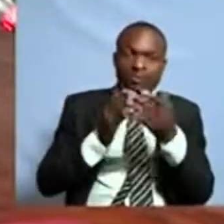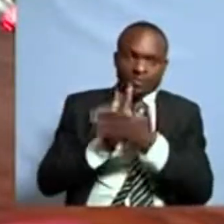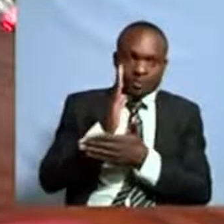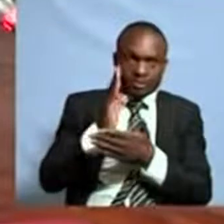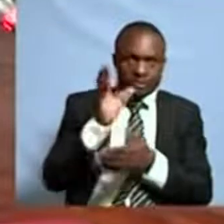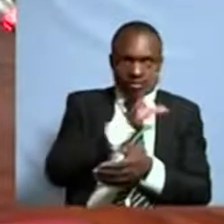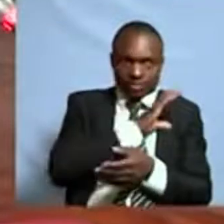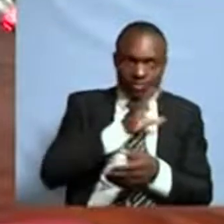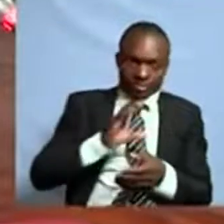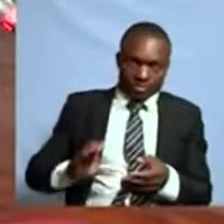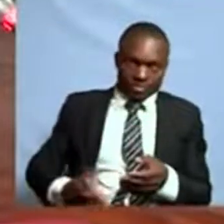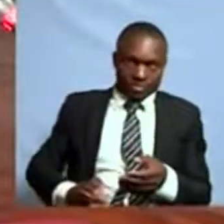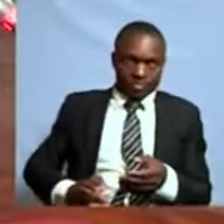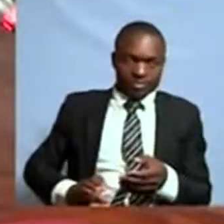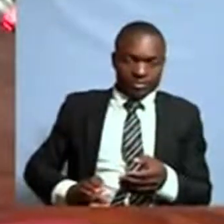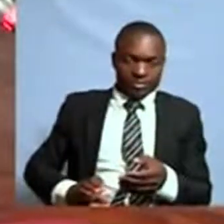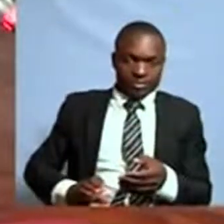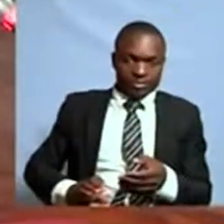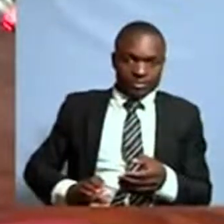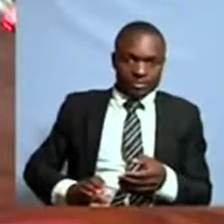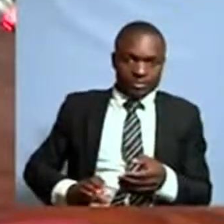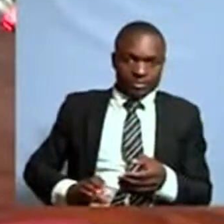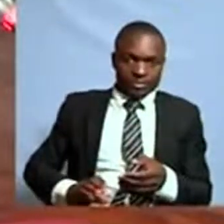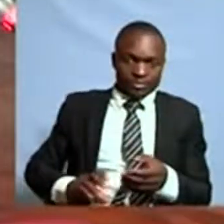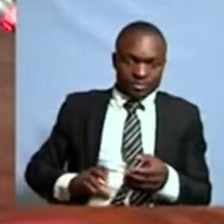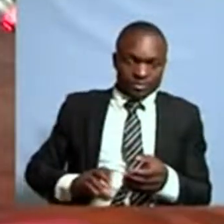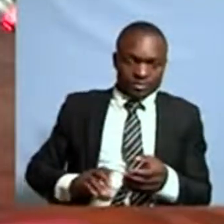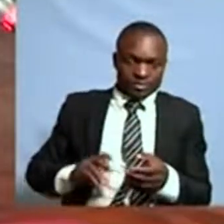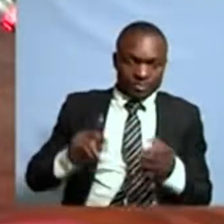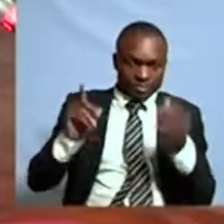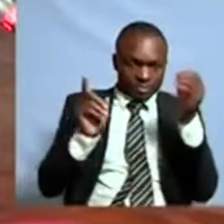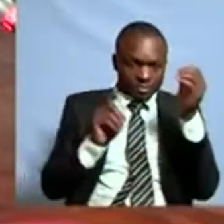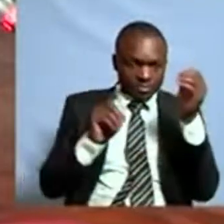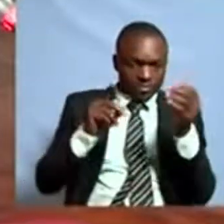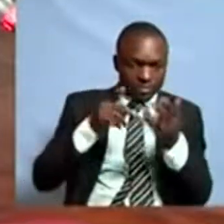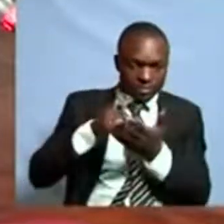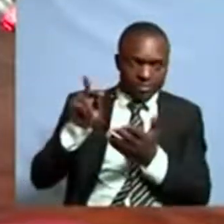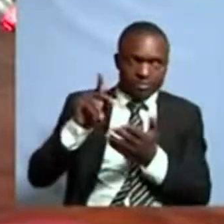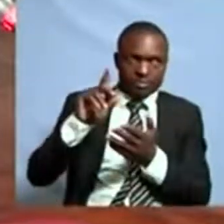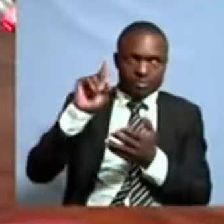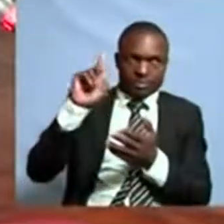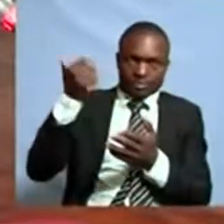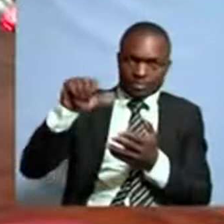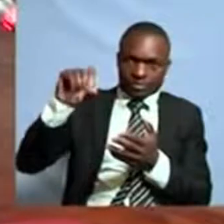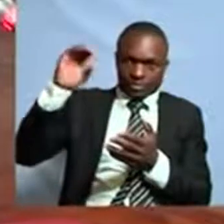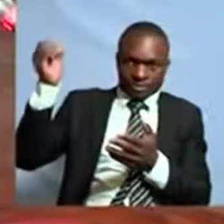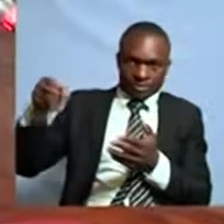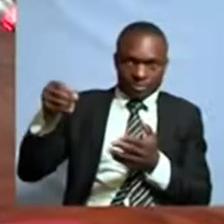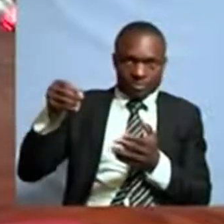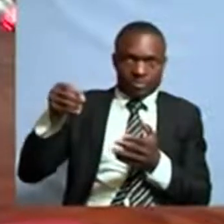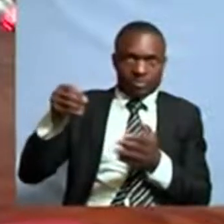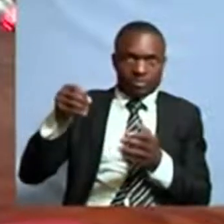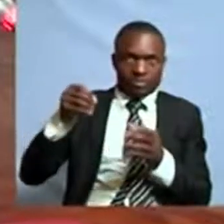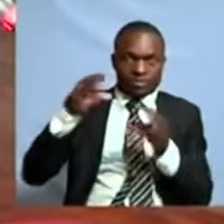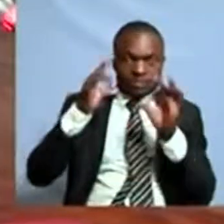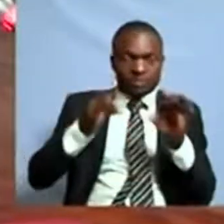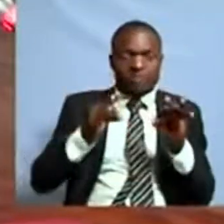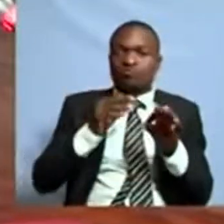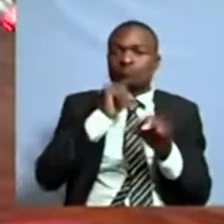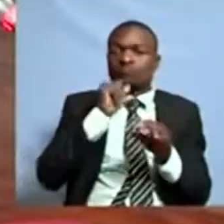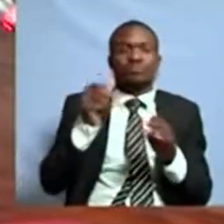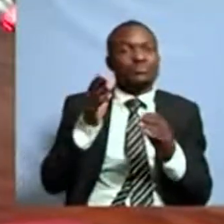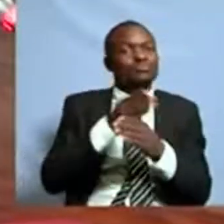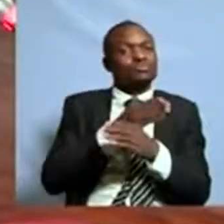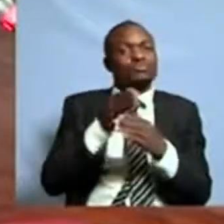company to be penalized up to 10%. But if it will give us less than 10%, then it doesn't make a